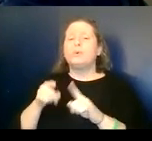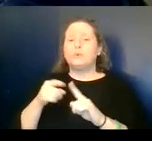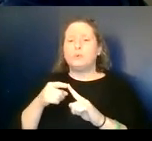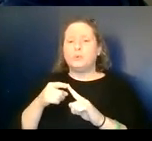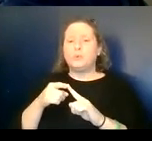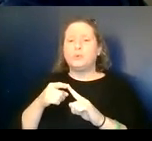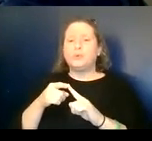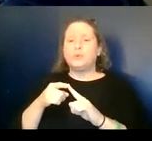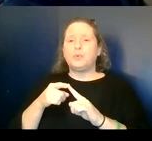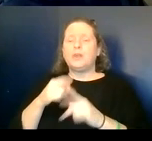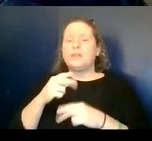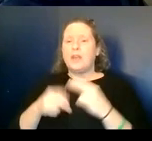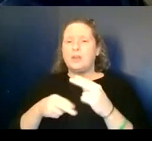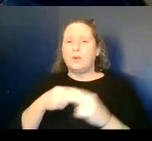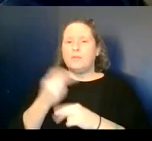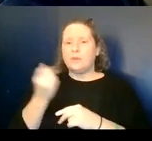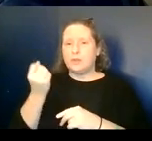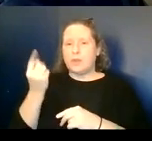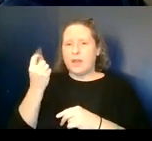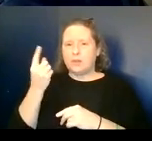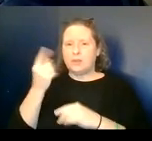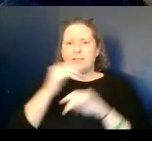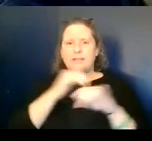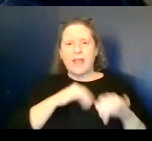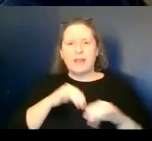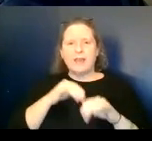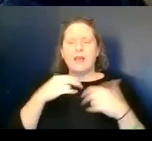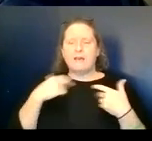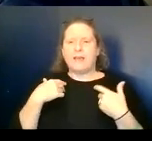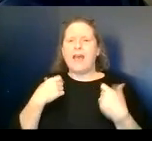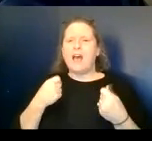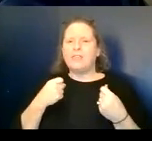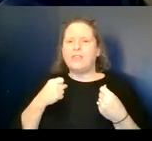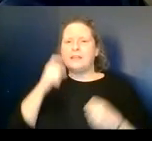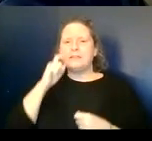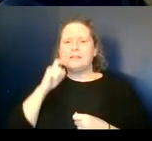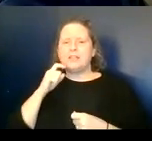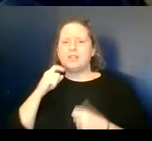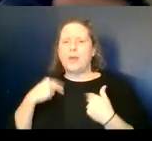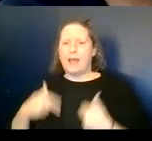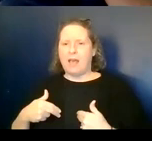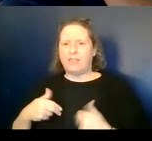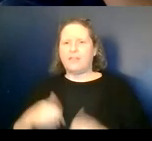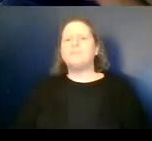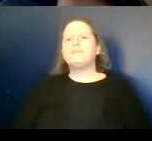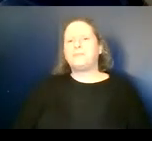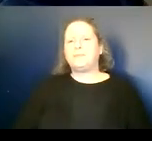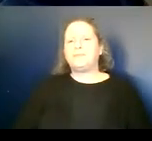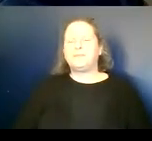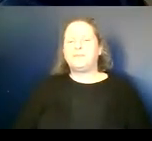universal understanding of healthy sexual health. We have, excuse